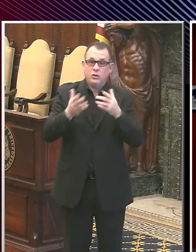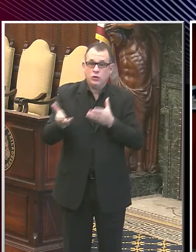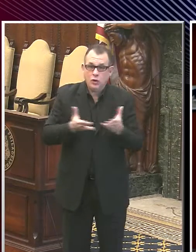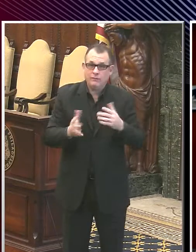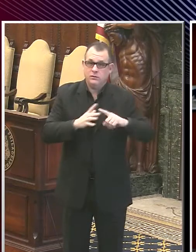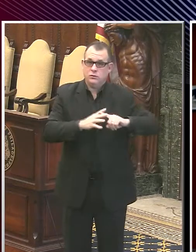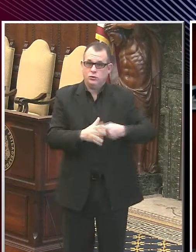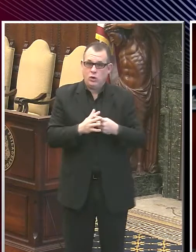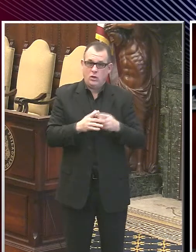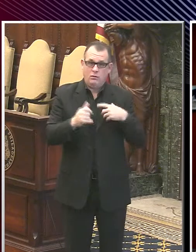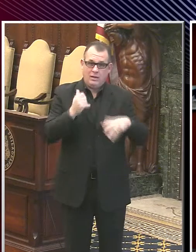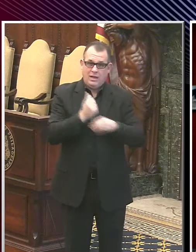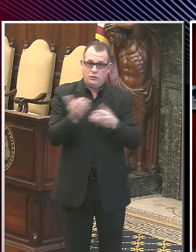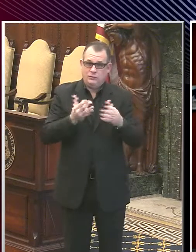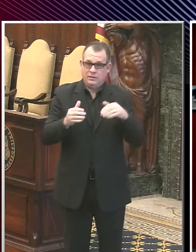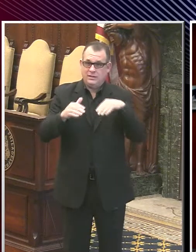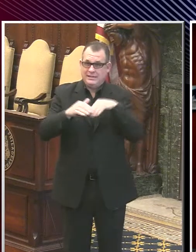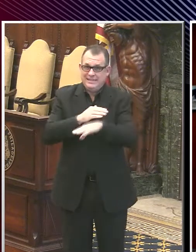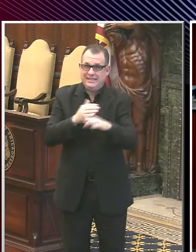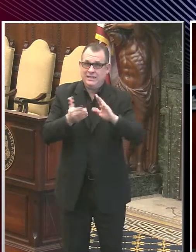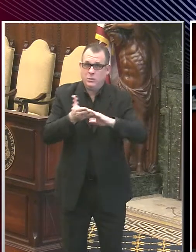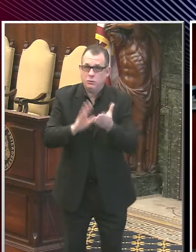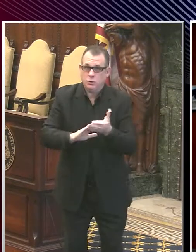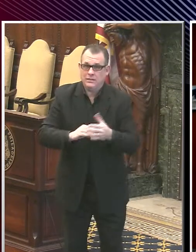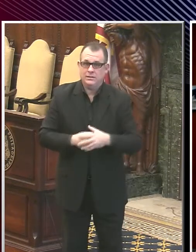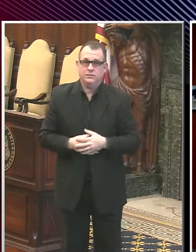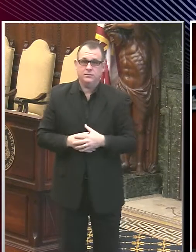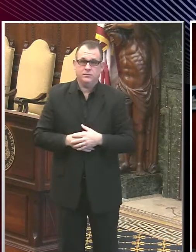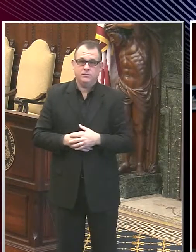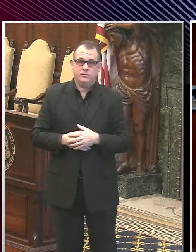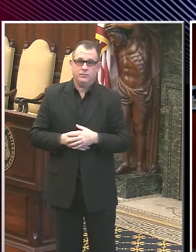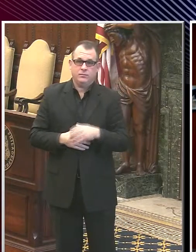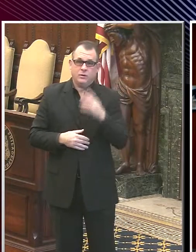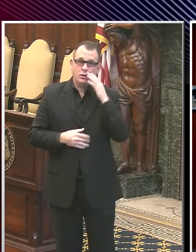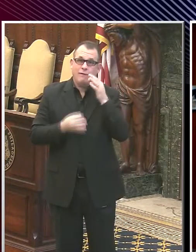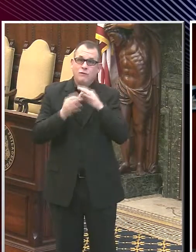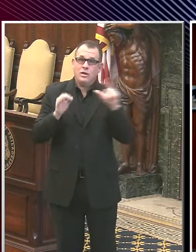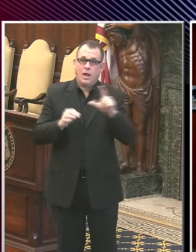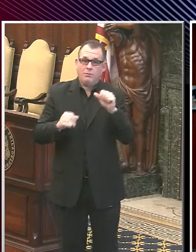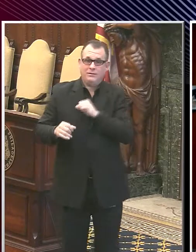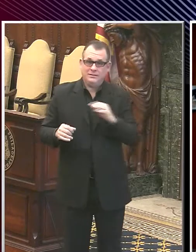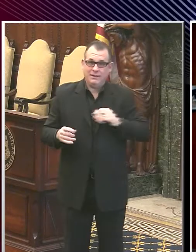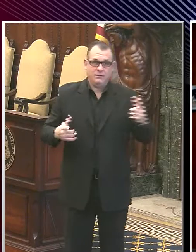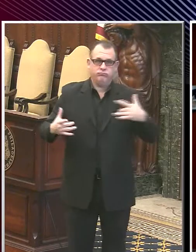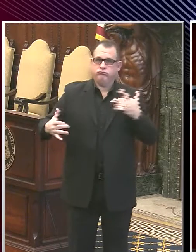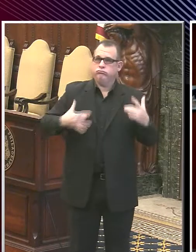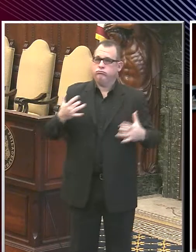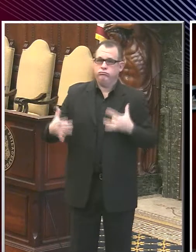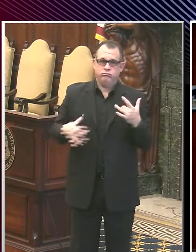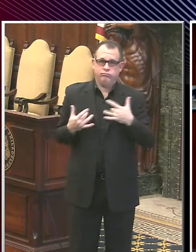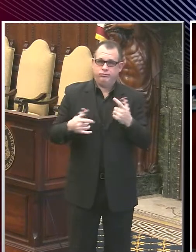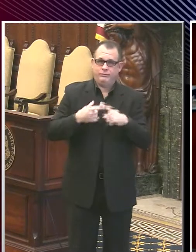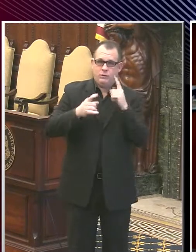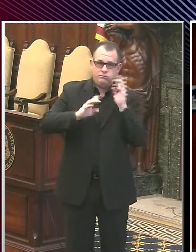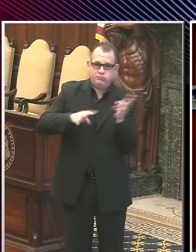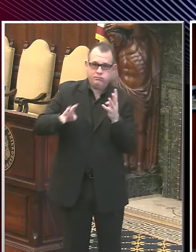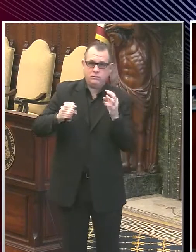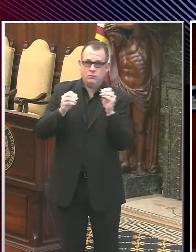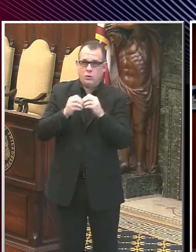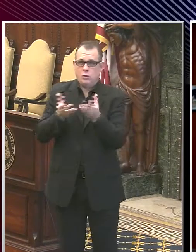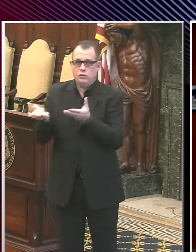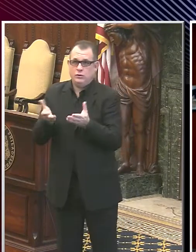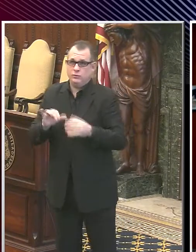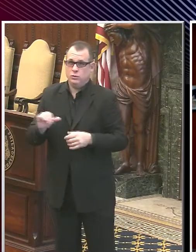allows us to expand those services within our communities. And I know the Free Library staff is excited to welcome patrons back for